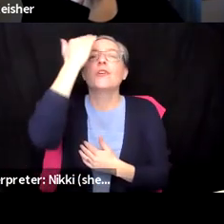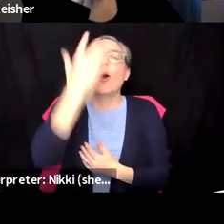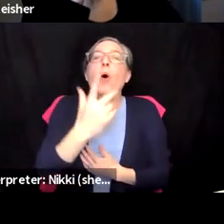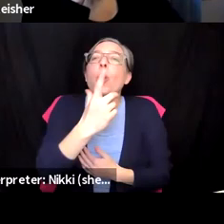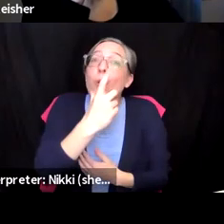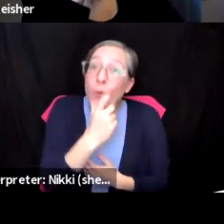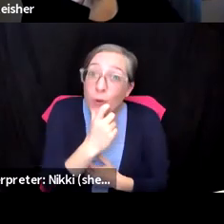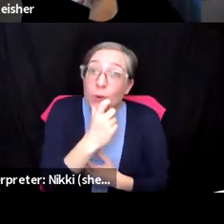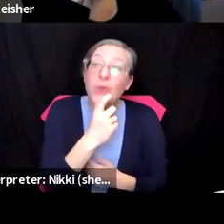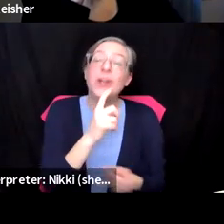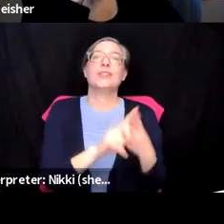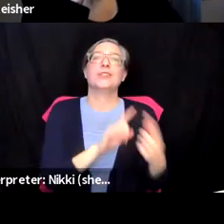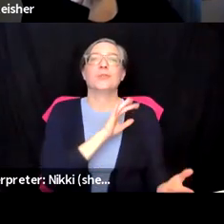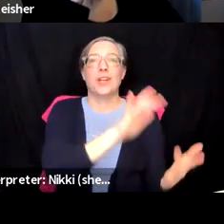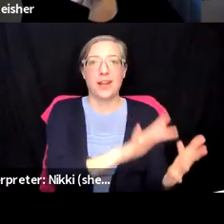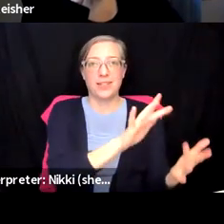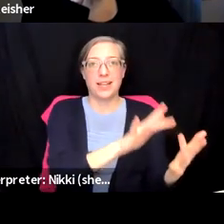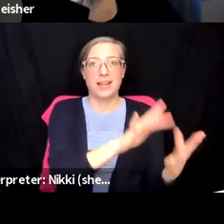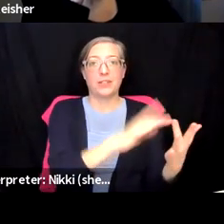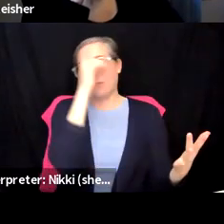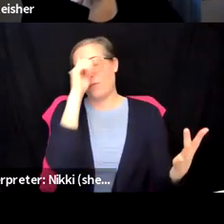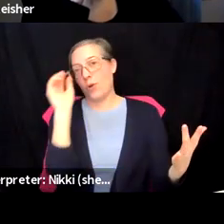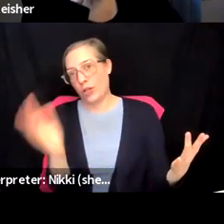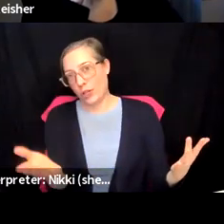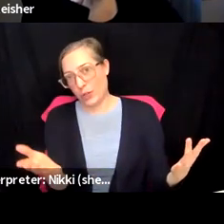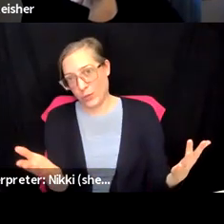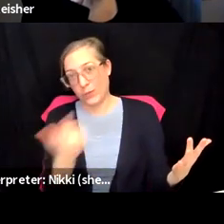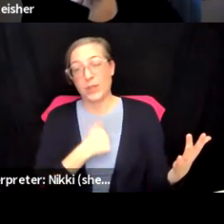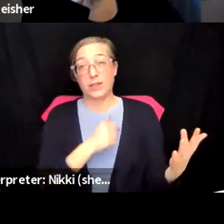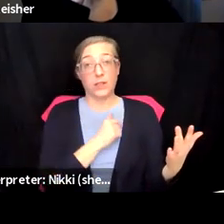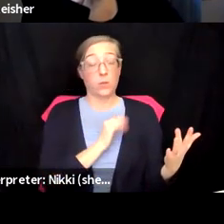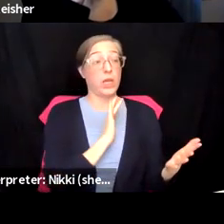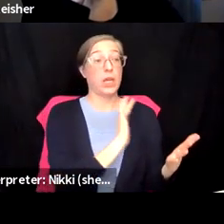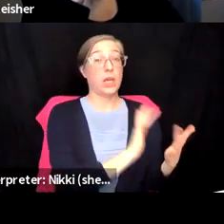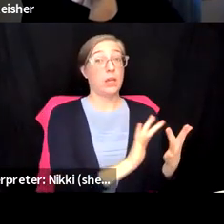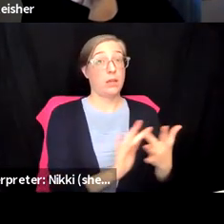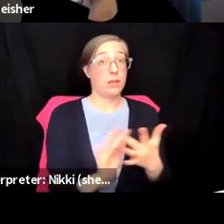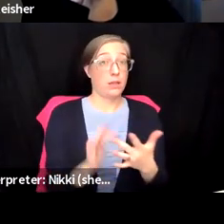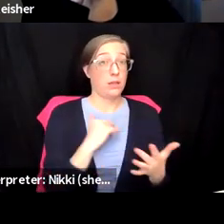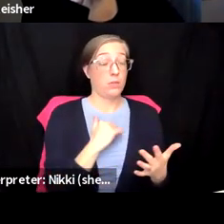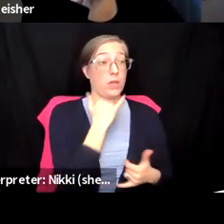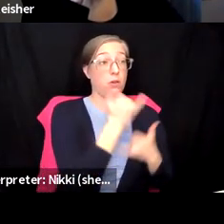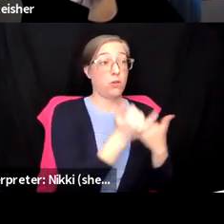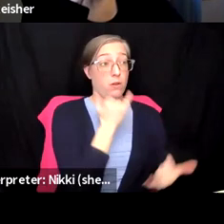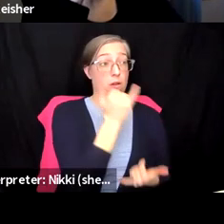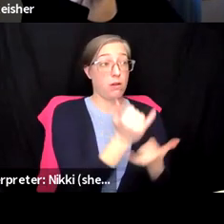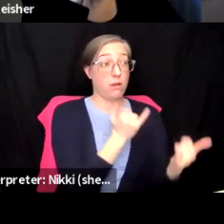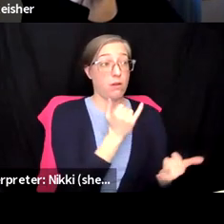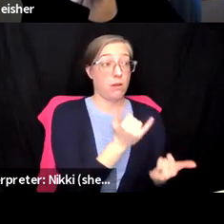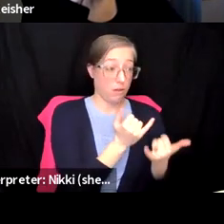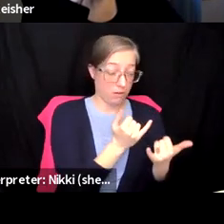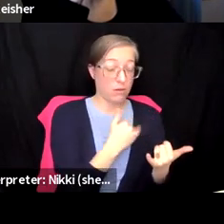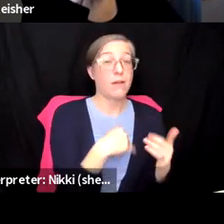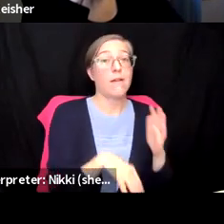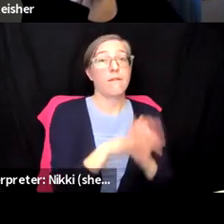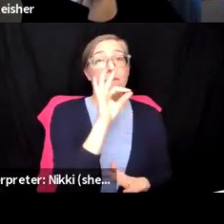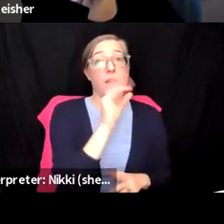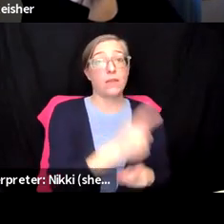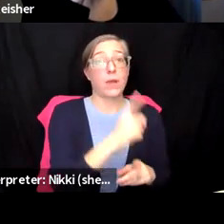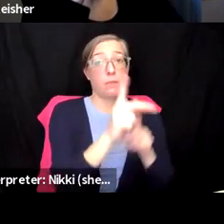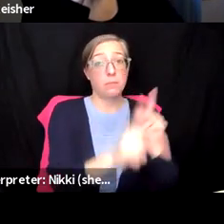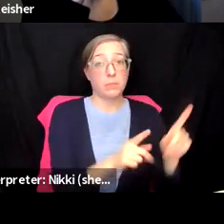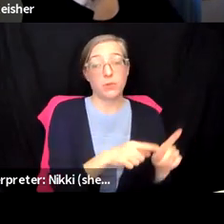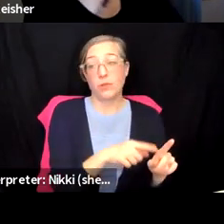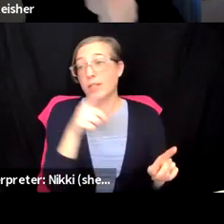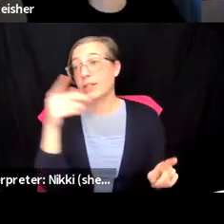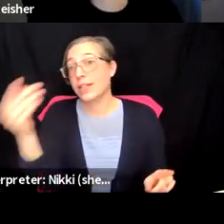your own to find the right person, maybe we can save you and we do 2. So again, like